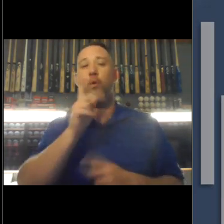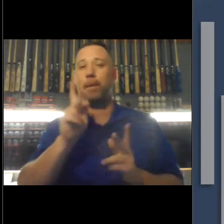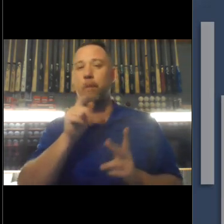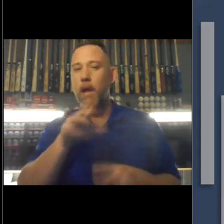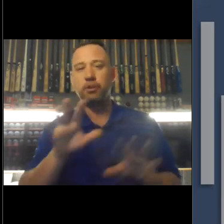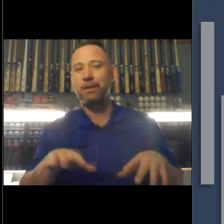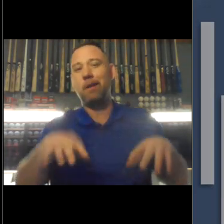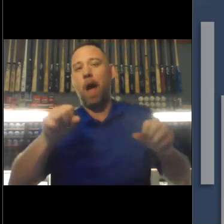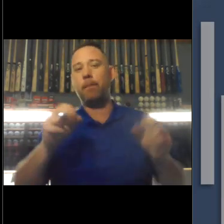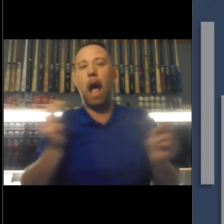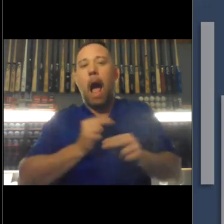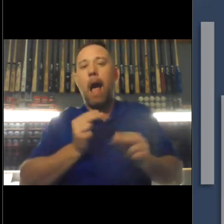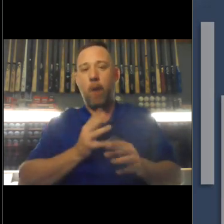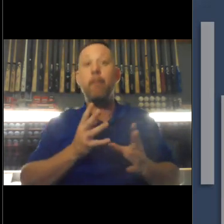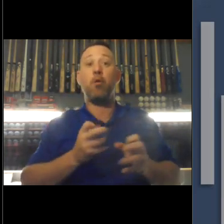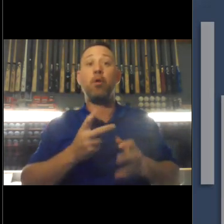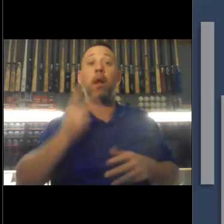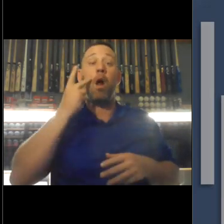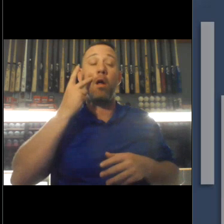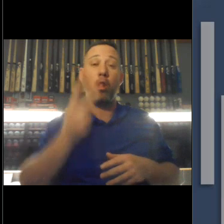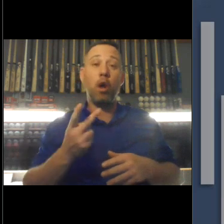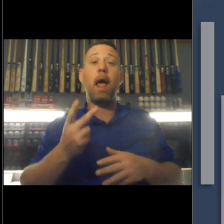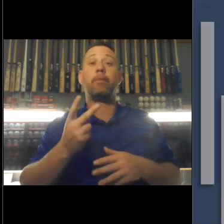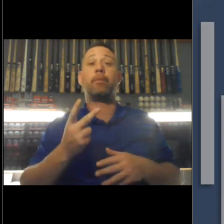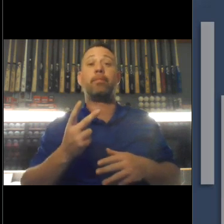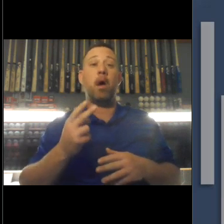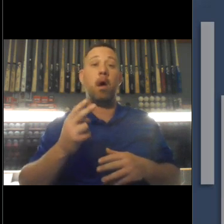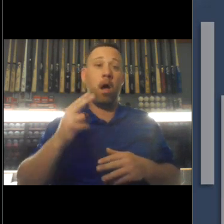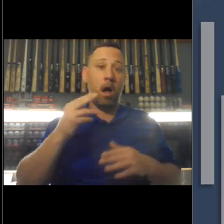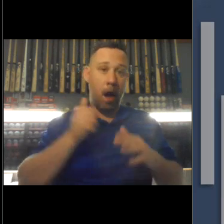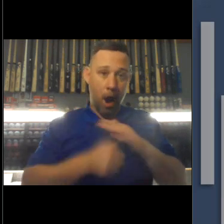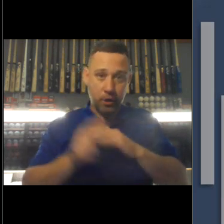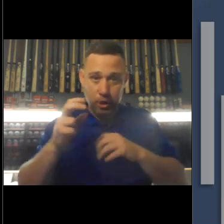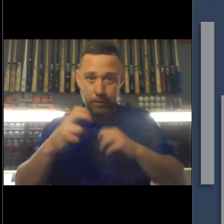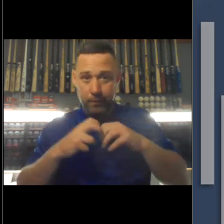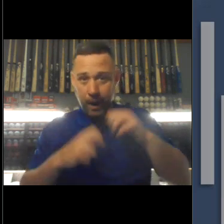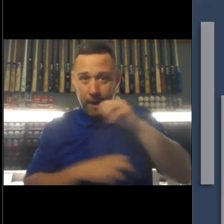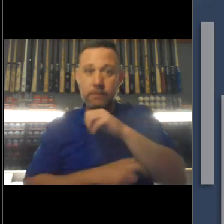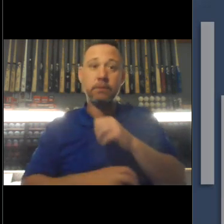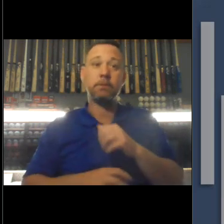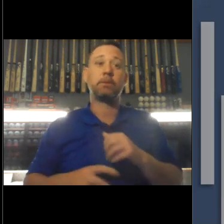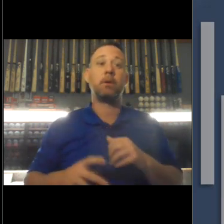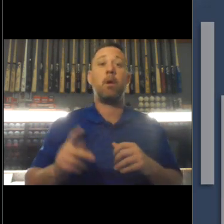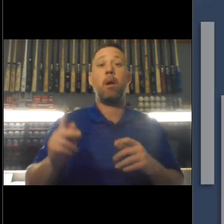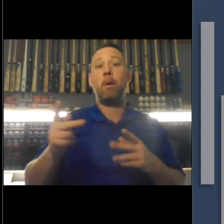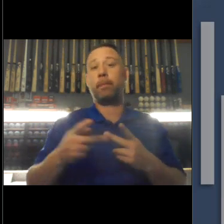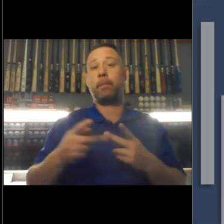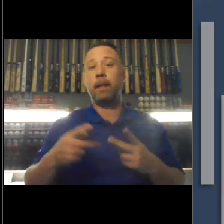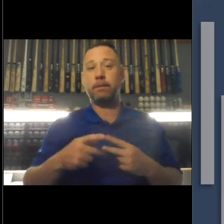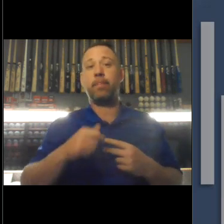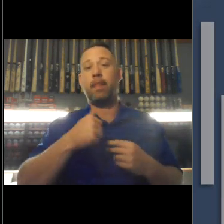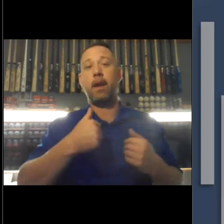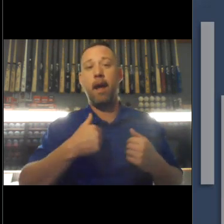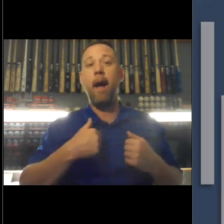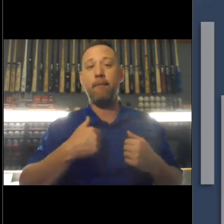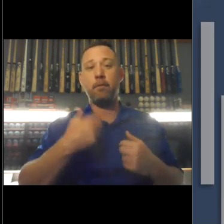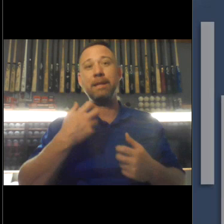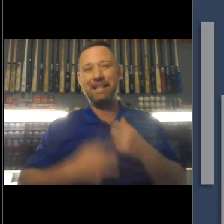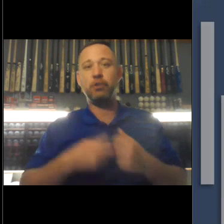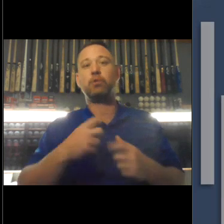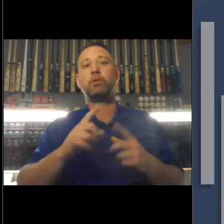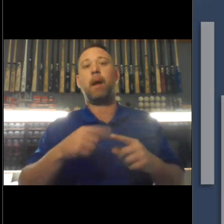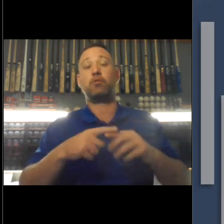a highway, but really want to look at the underpasses and some areas that have like really some tremendous issues about